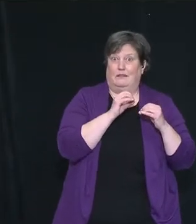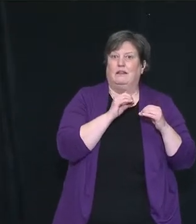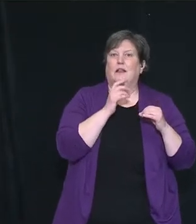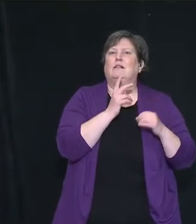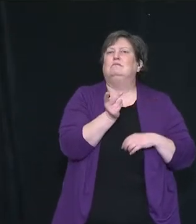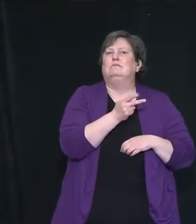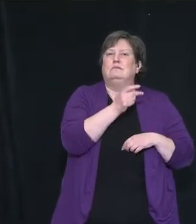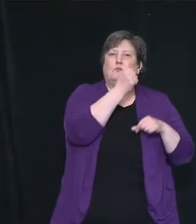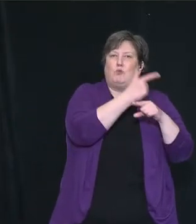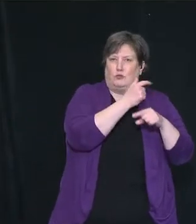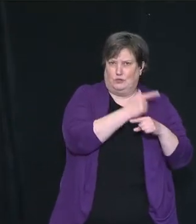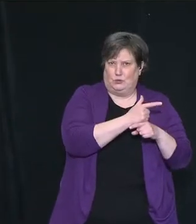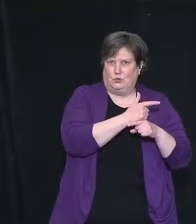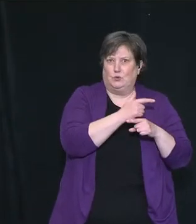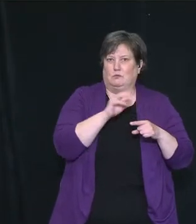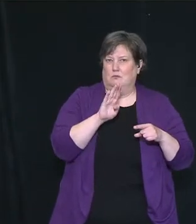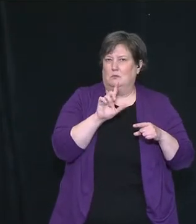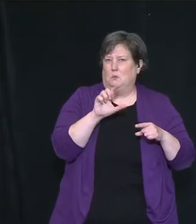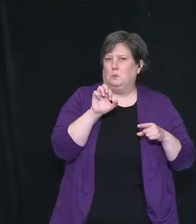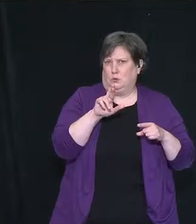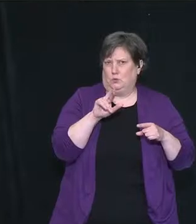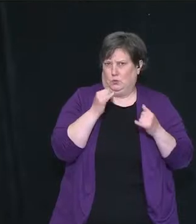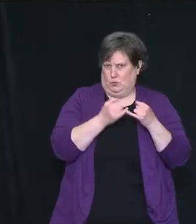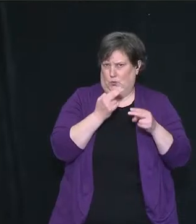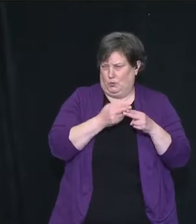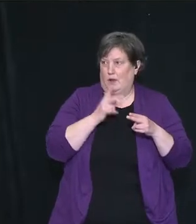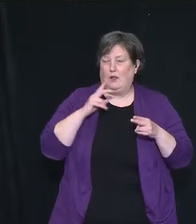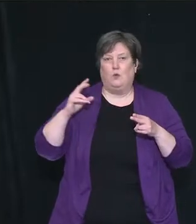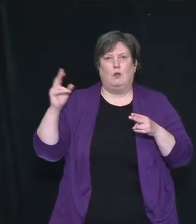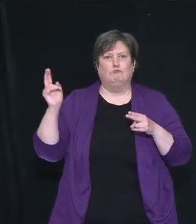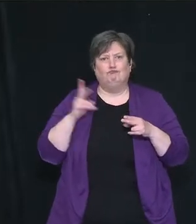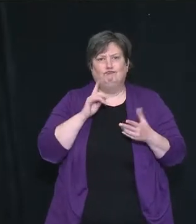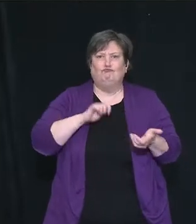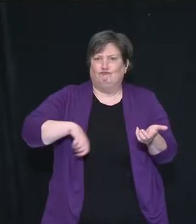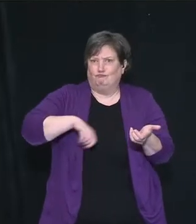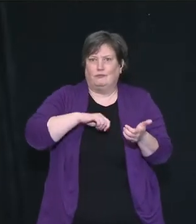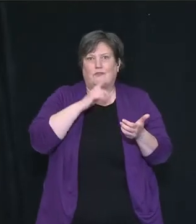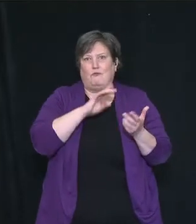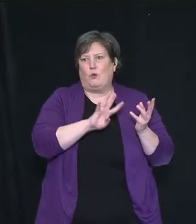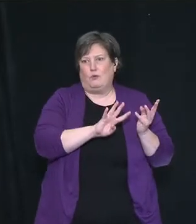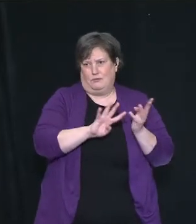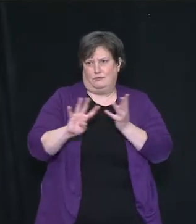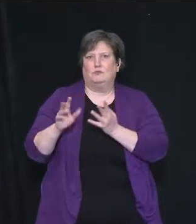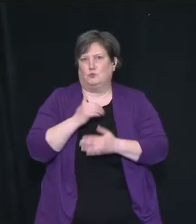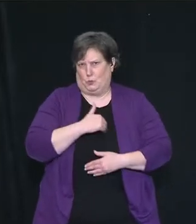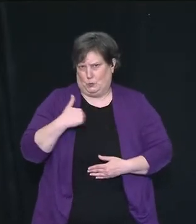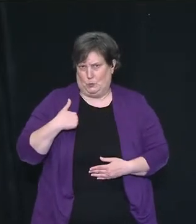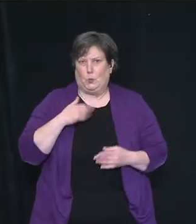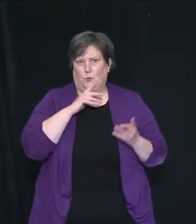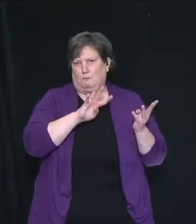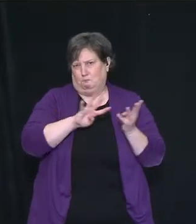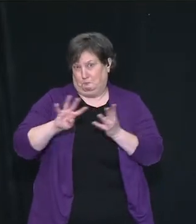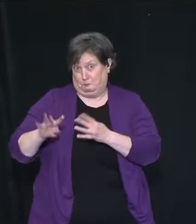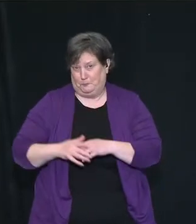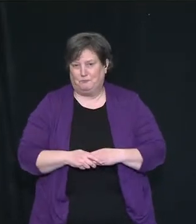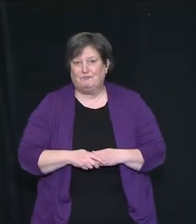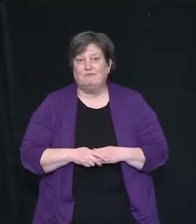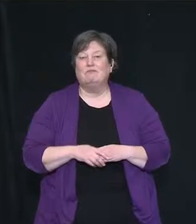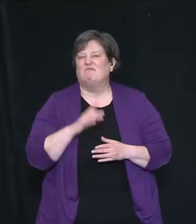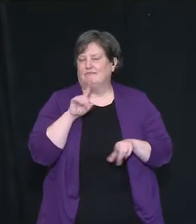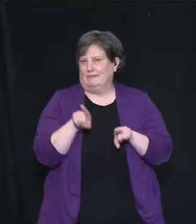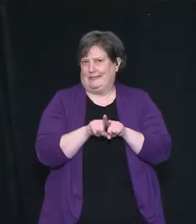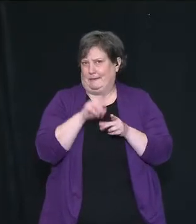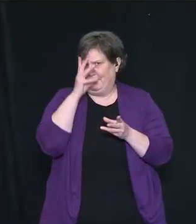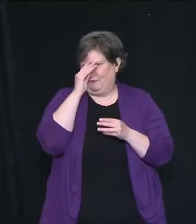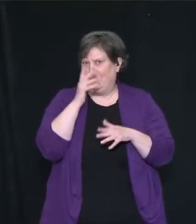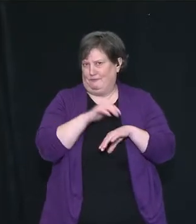from Toronto, will accompany the departure of the official delegation. Thank you for attending today's gathering. As the official